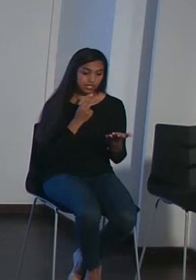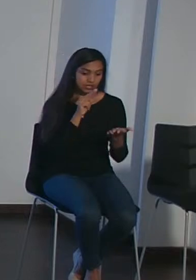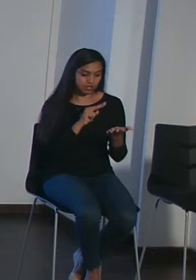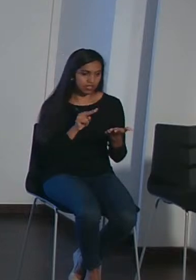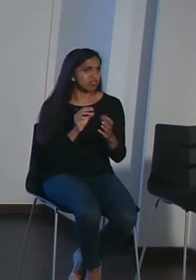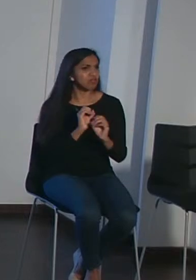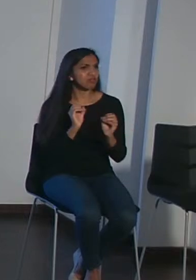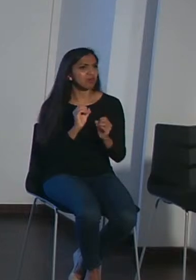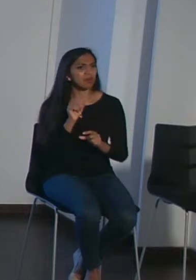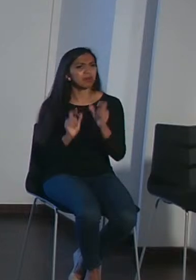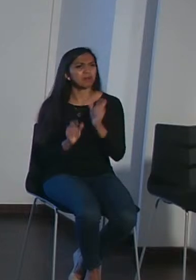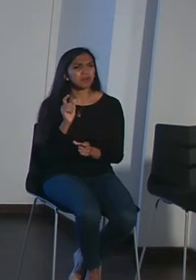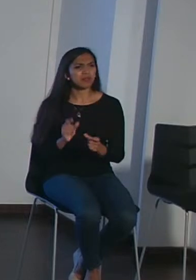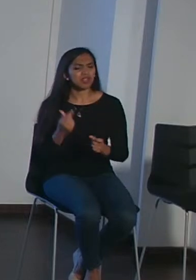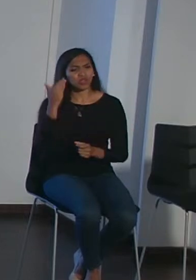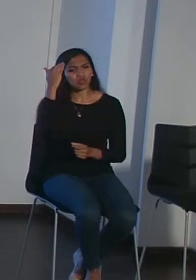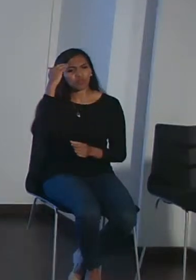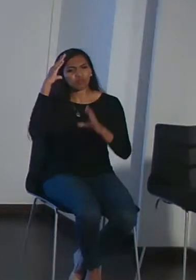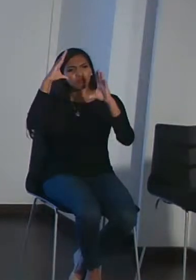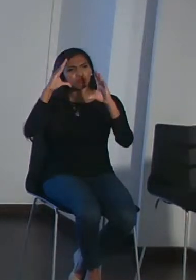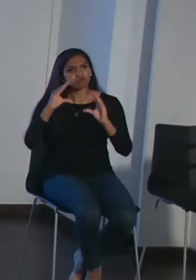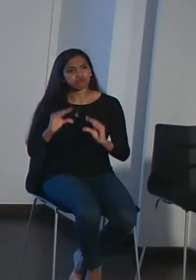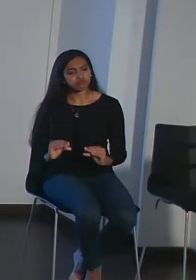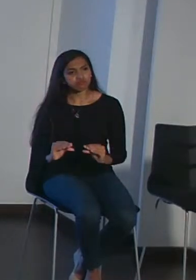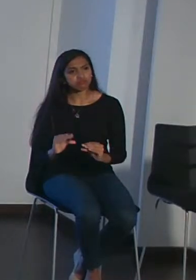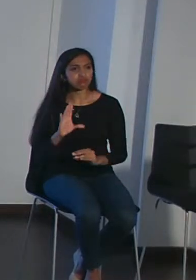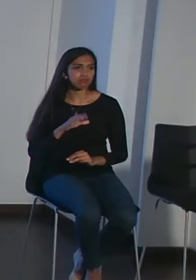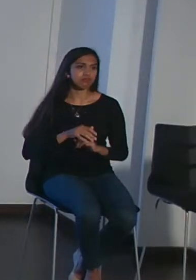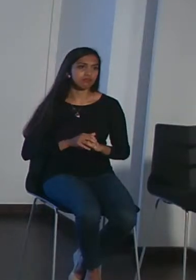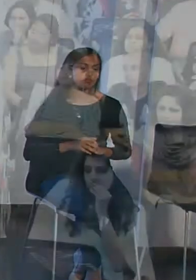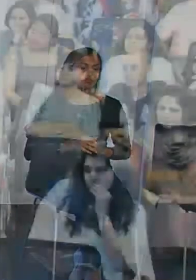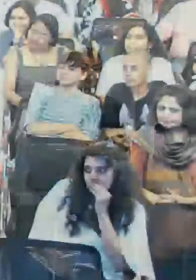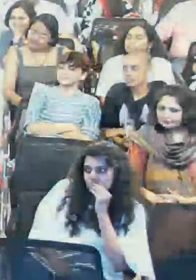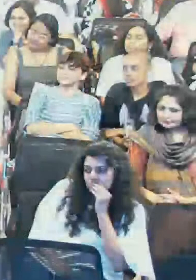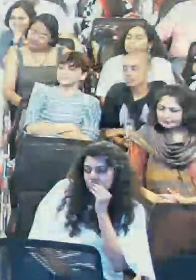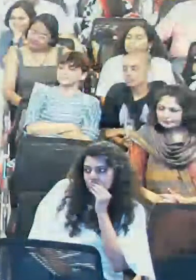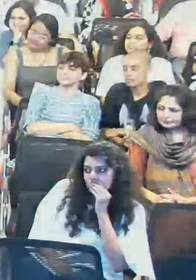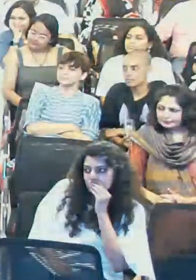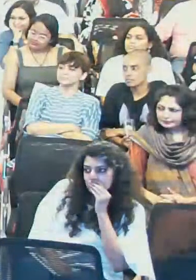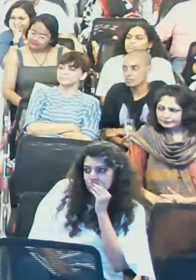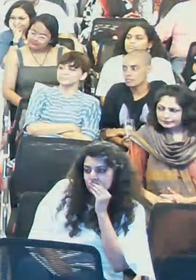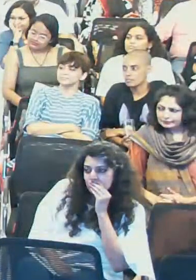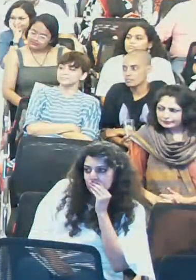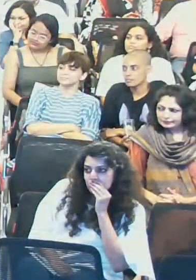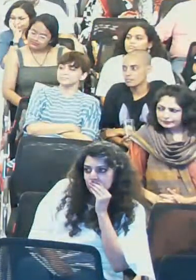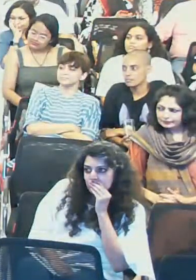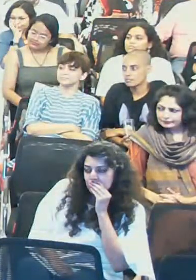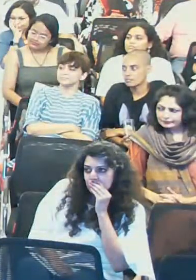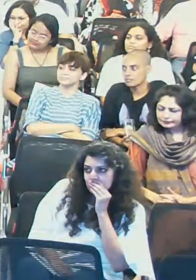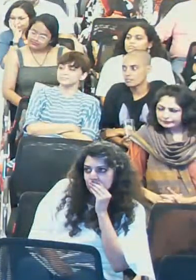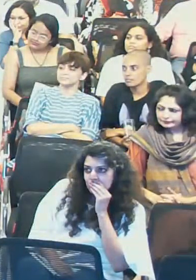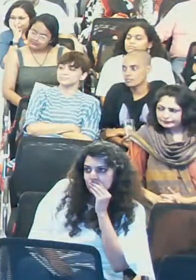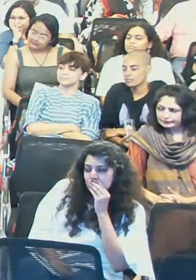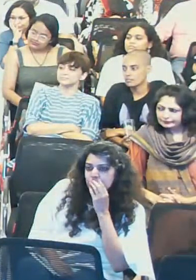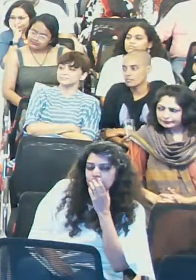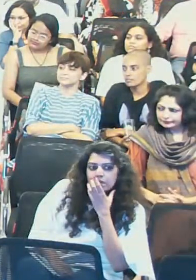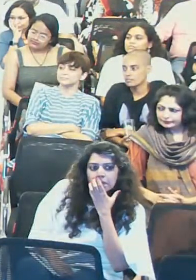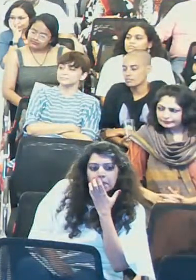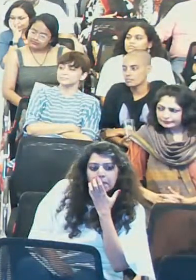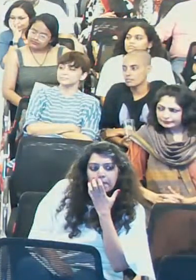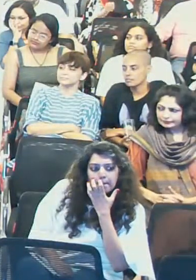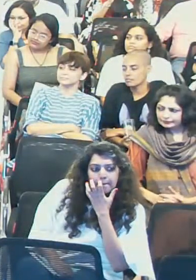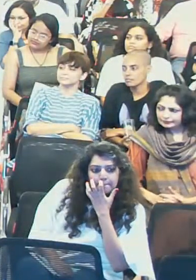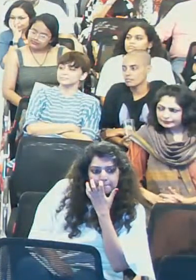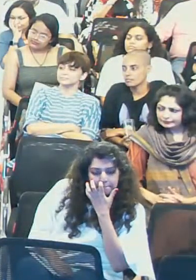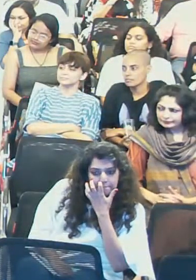also the problem. But I think also, I mean, having, I'm also a curator myself, so I always think of the audience,